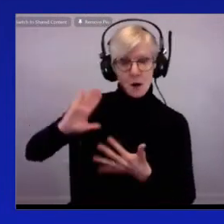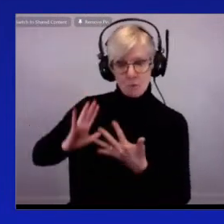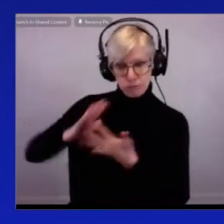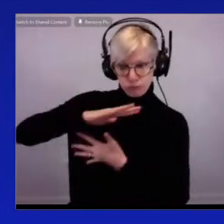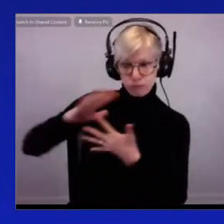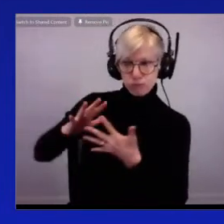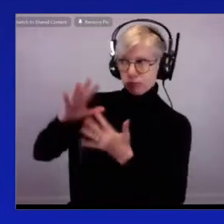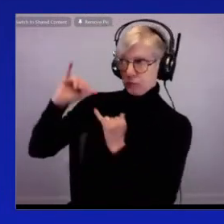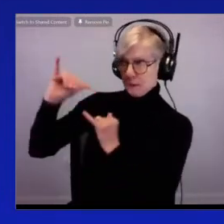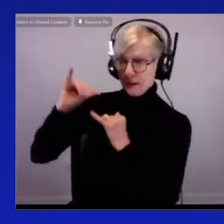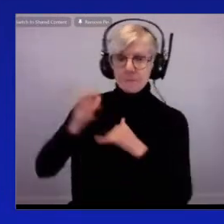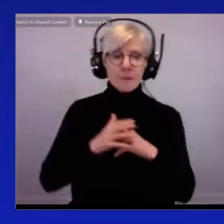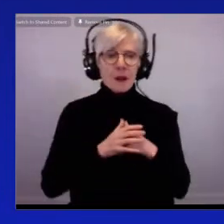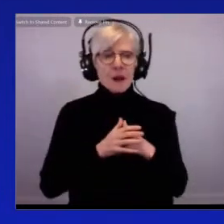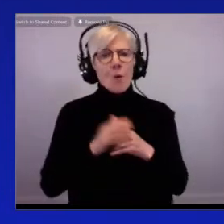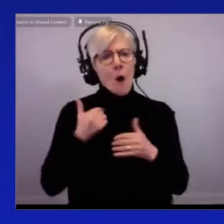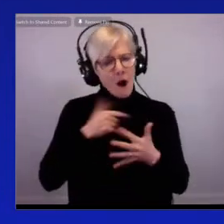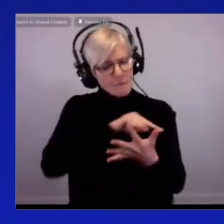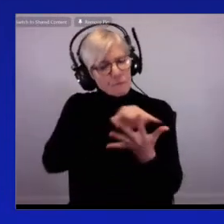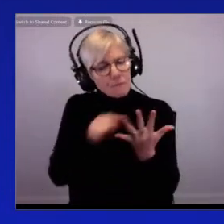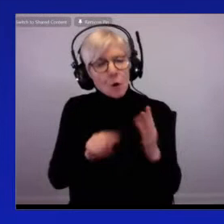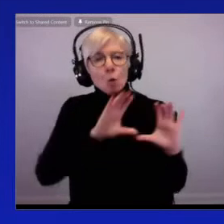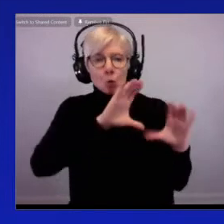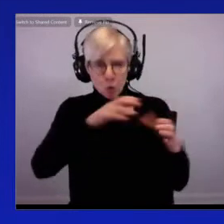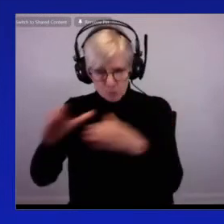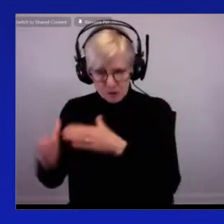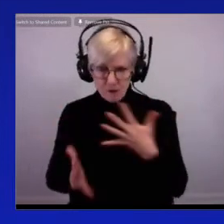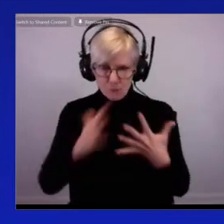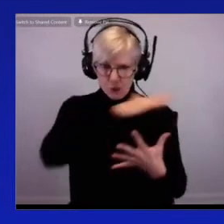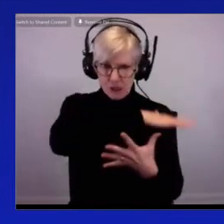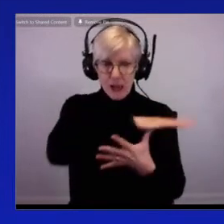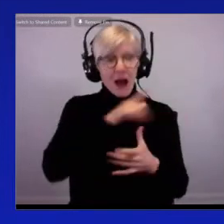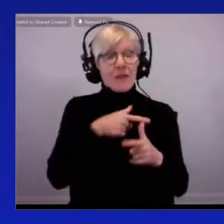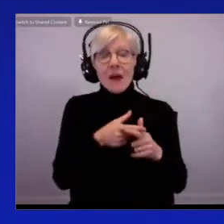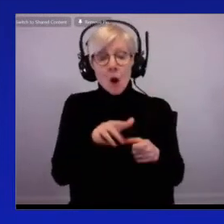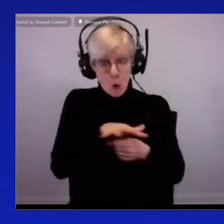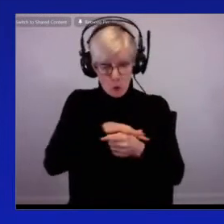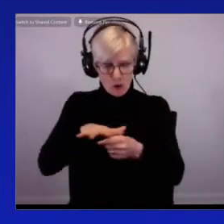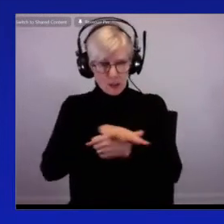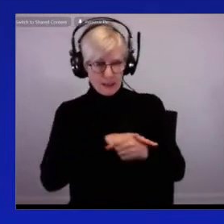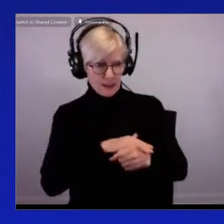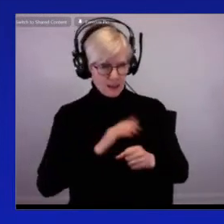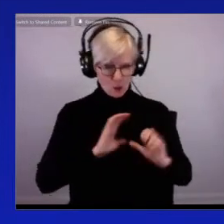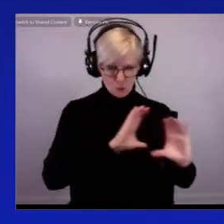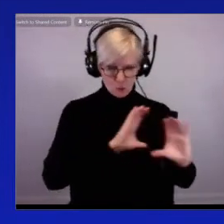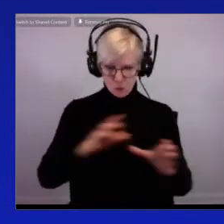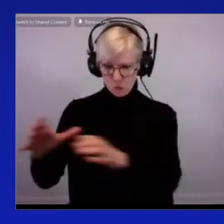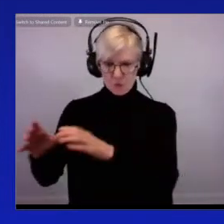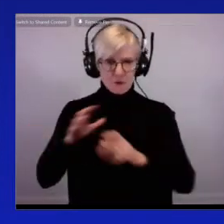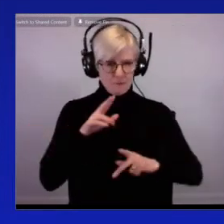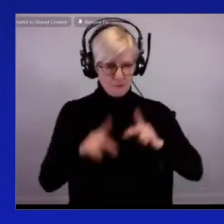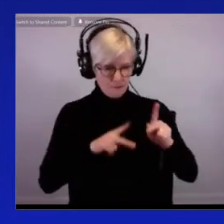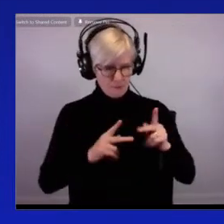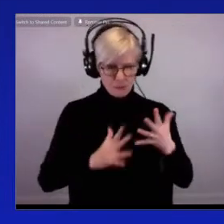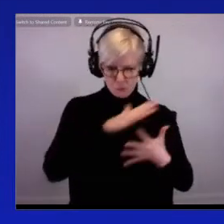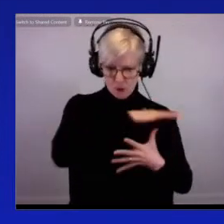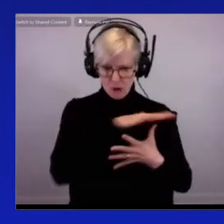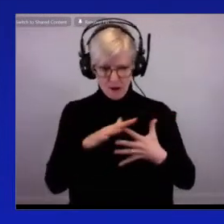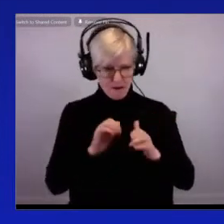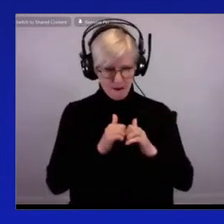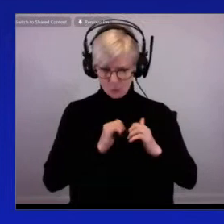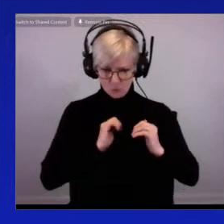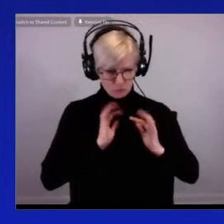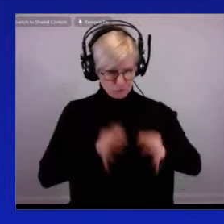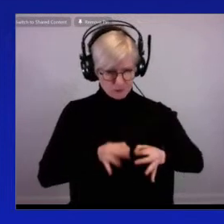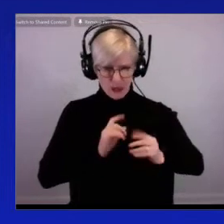sets out broad groups, and we have to then make decisions locally about how this is implemented over time. So we